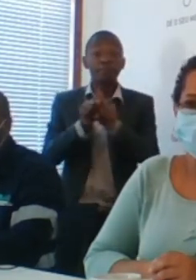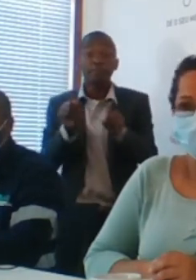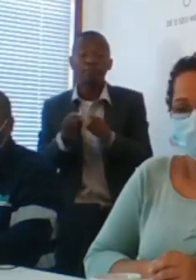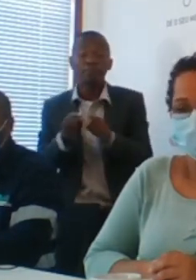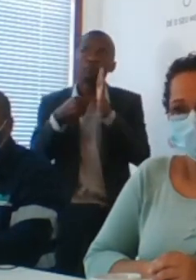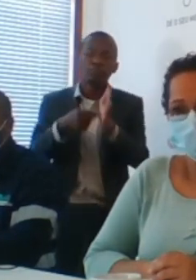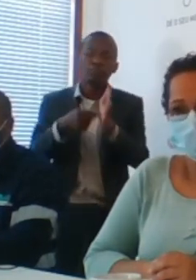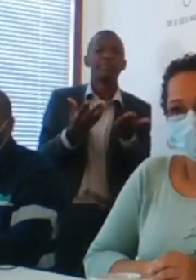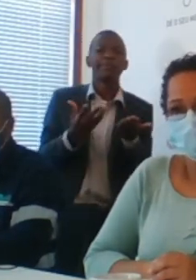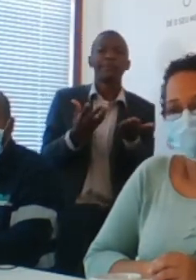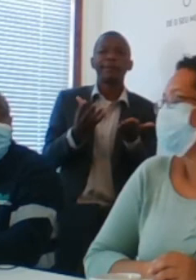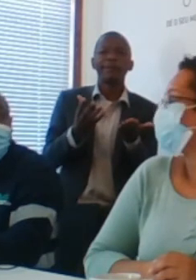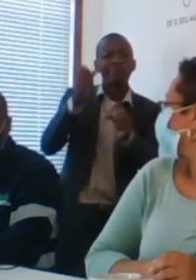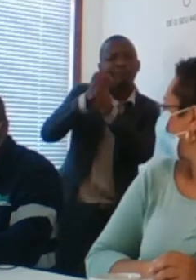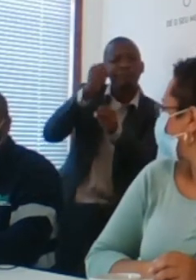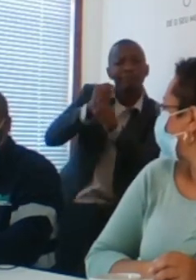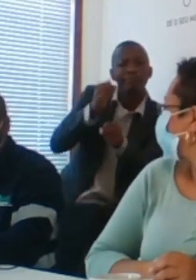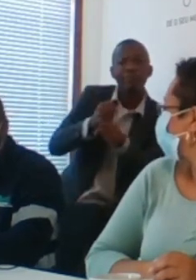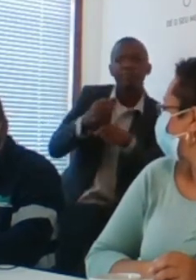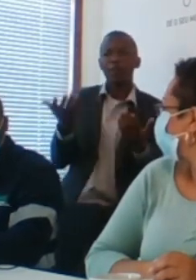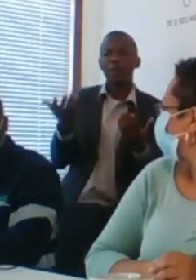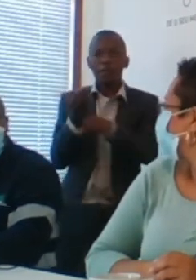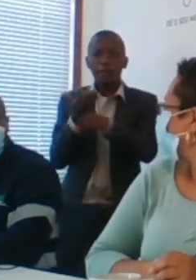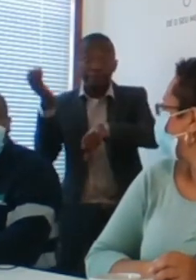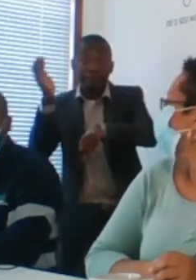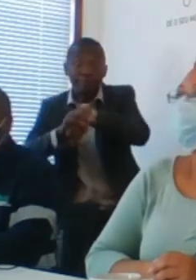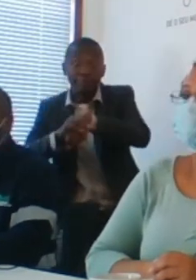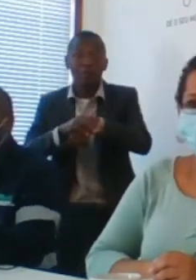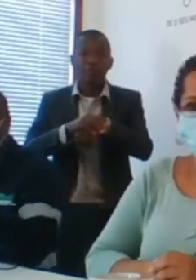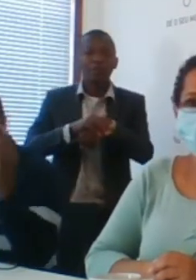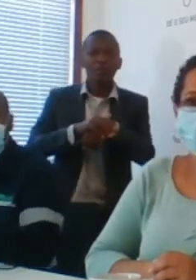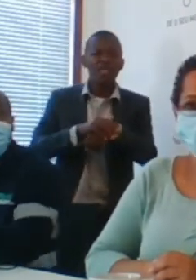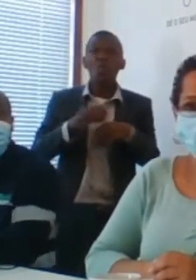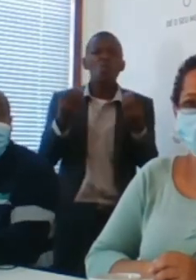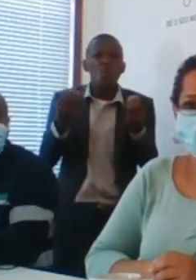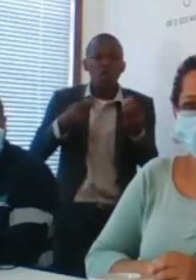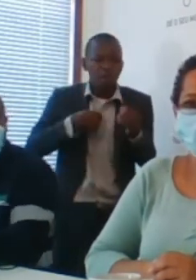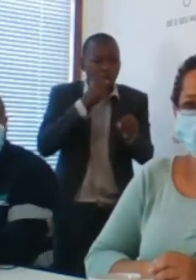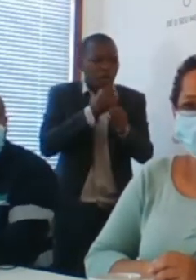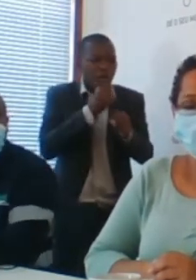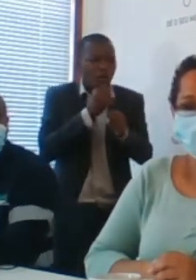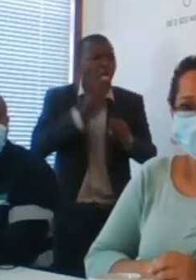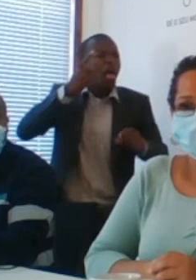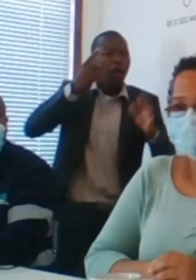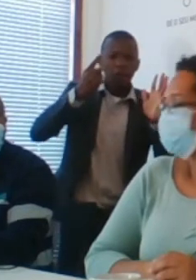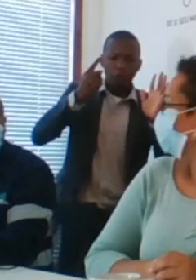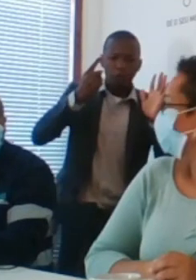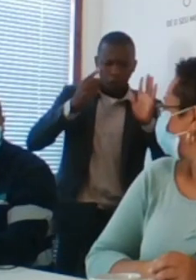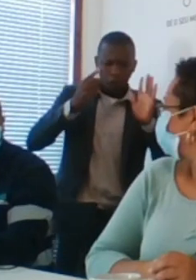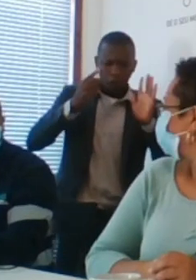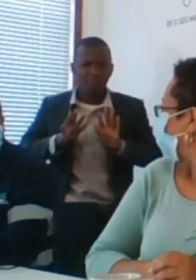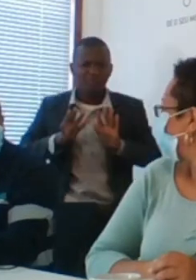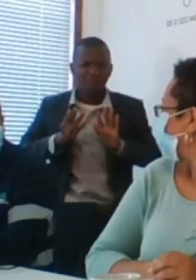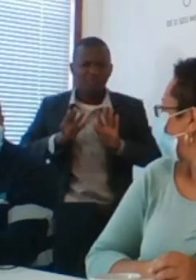disputes, labor law, and the professional deontology. That's the big picture of the course that we so far